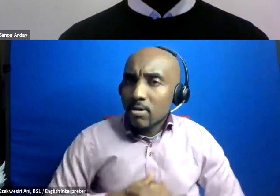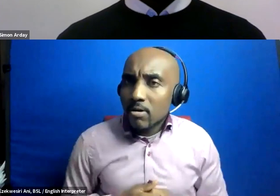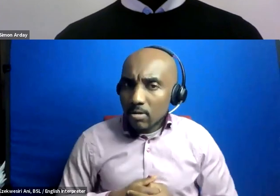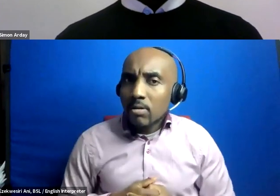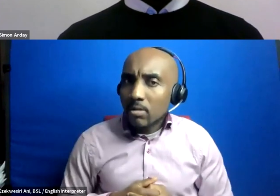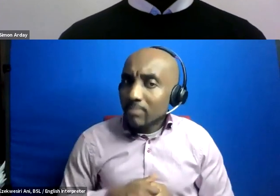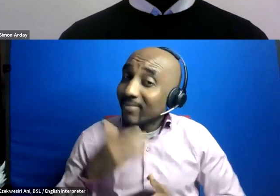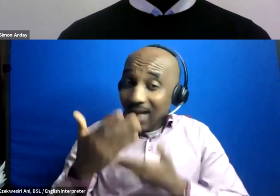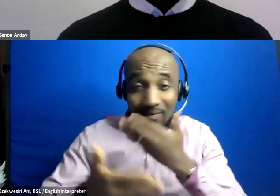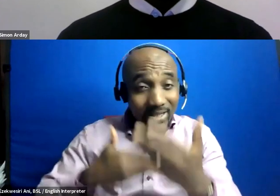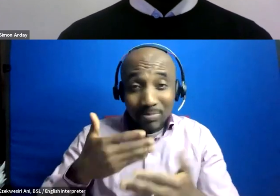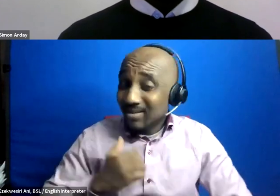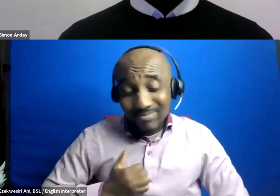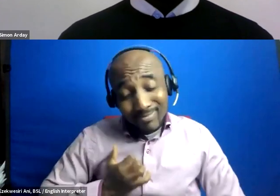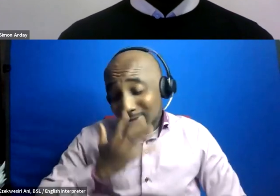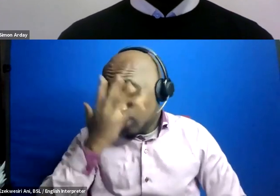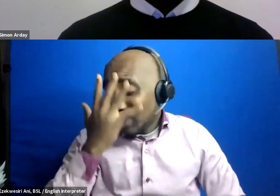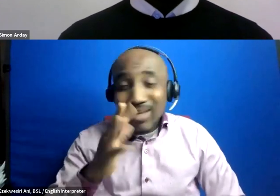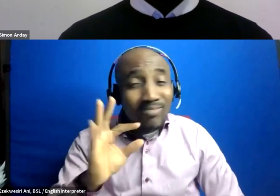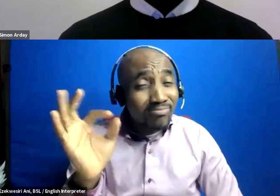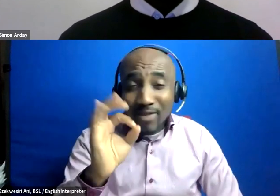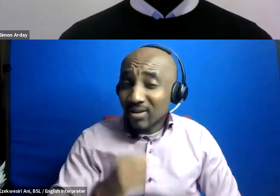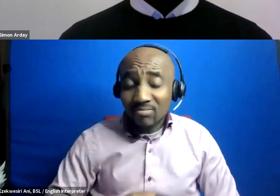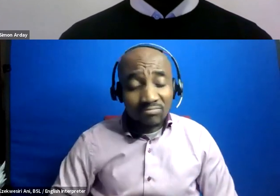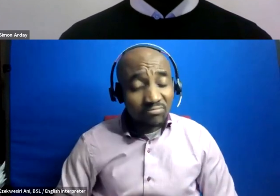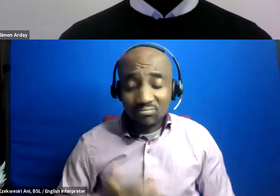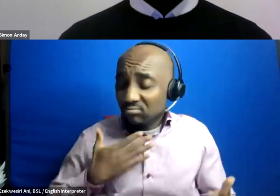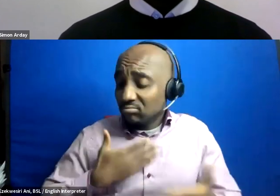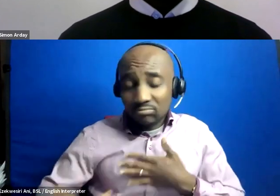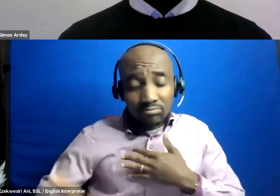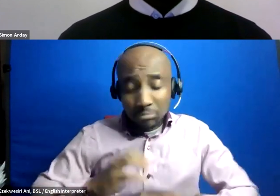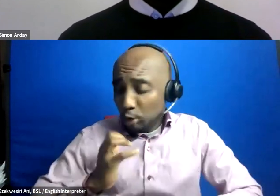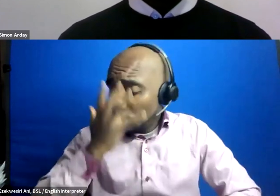as I said, I've had no shame. I've got no shame in what I did.